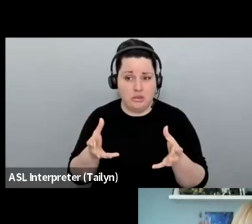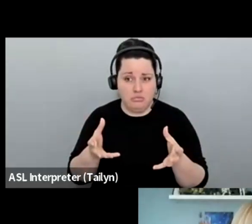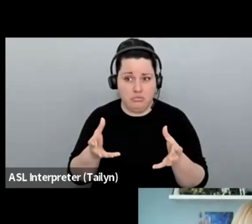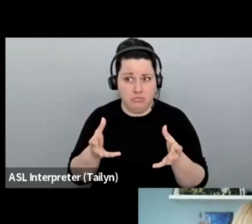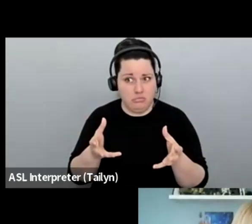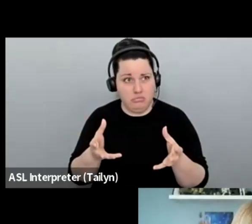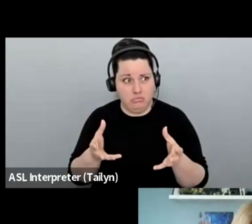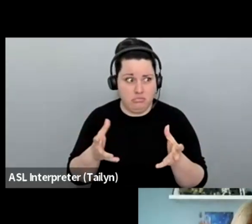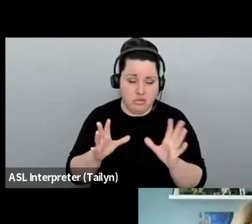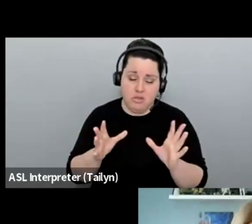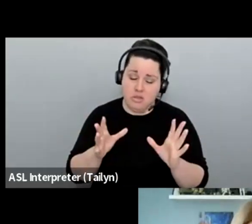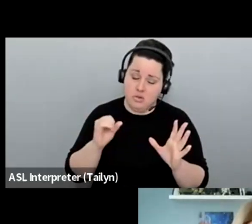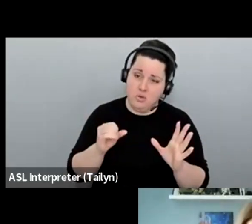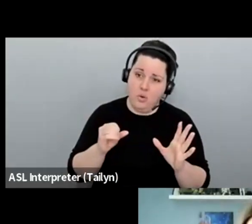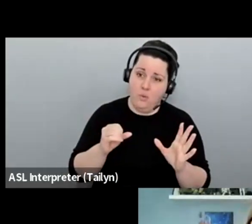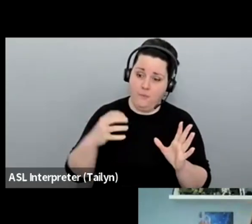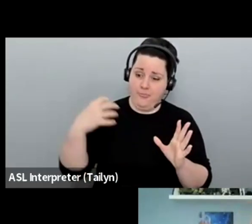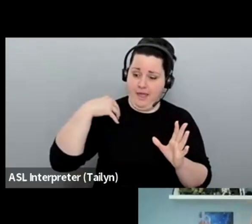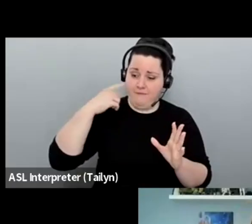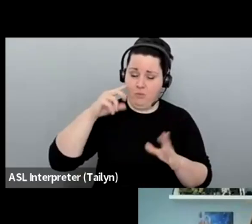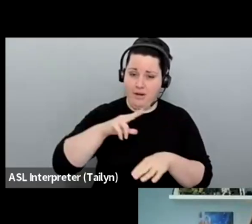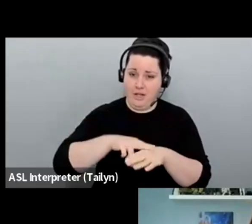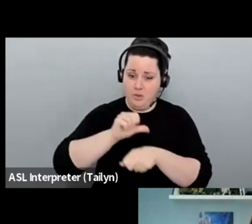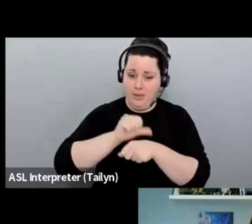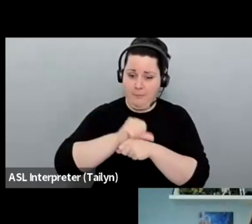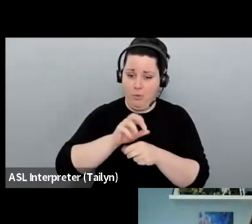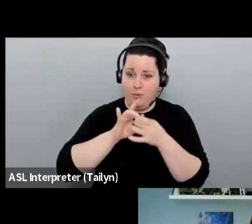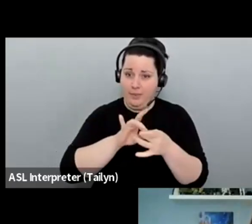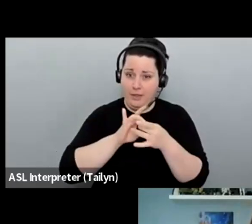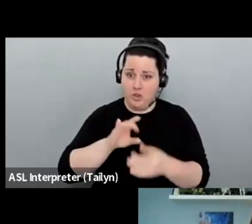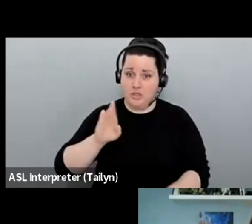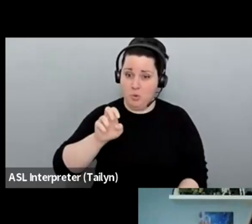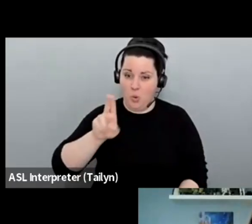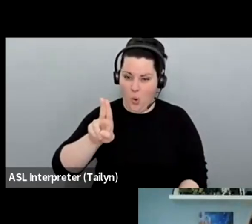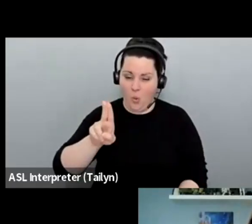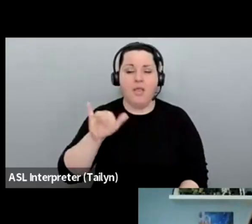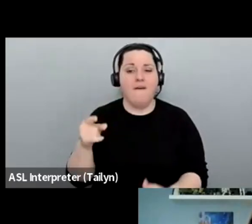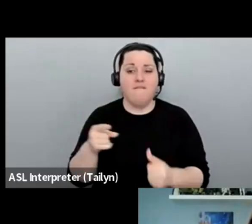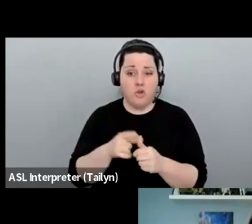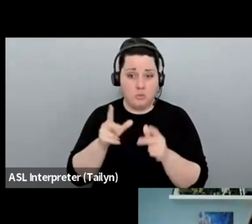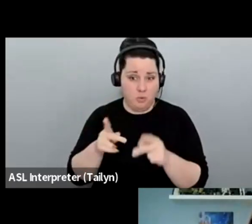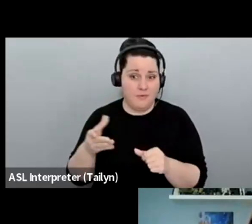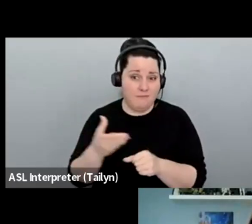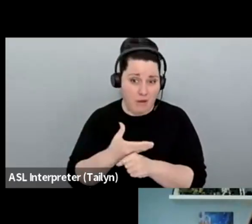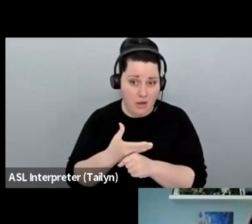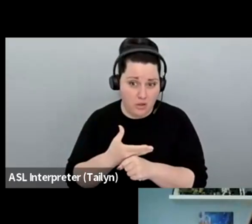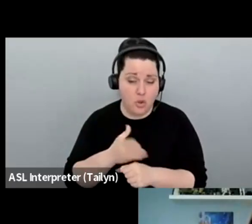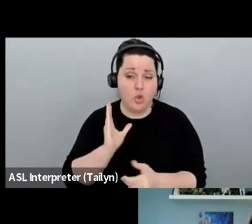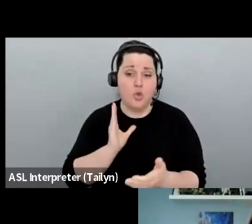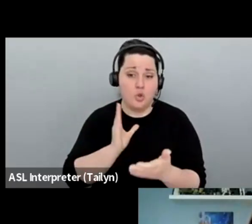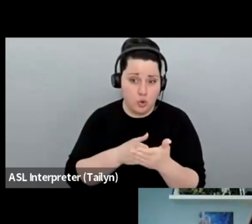is the head of the National Labor Relations Bureau was one of the first people fired,